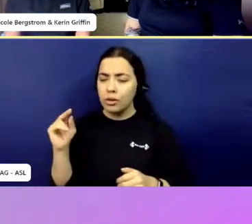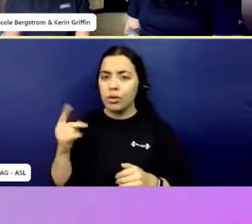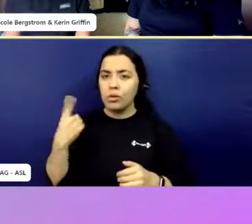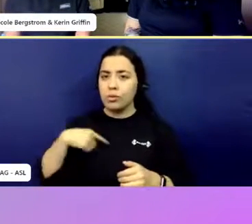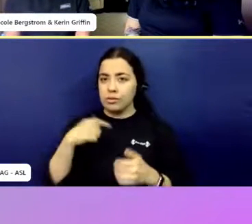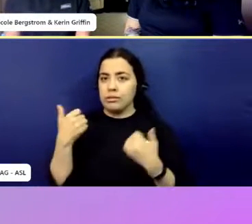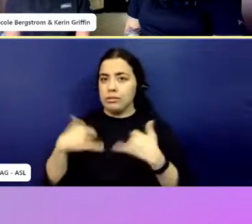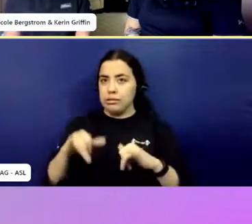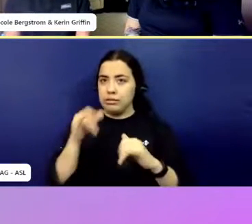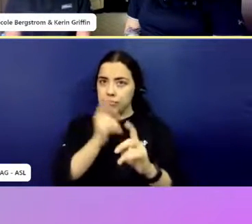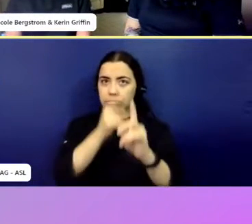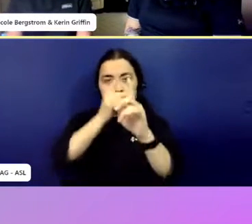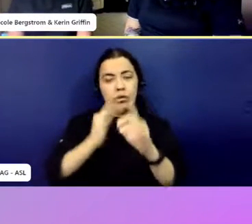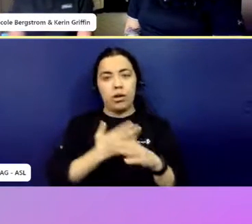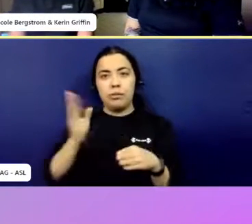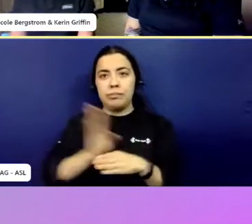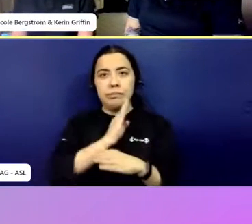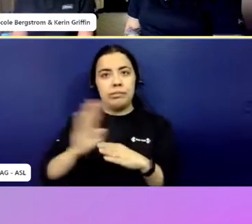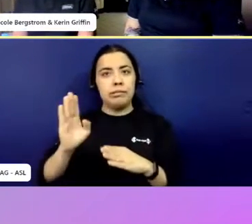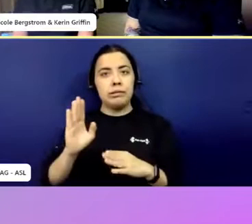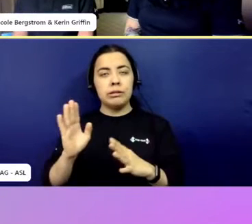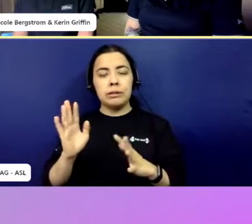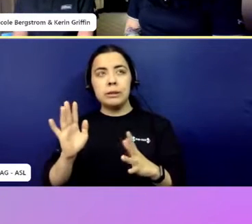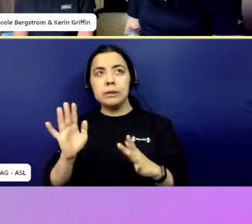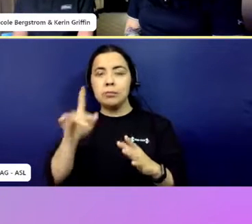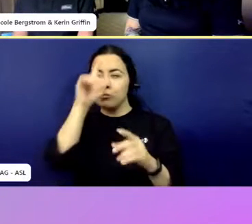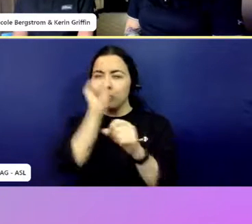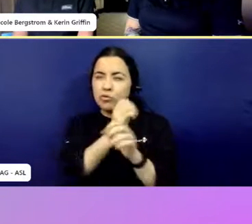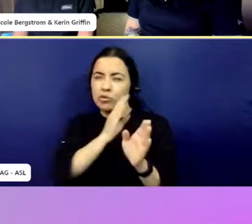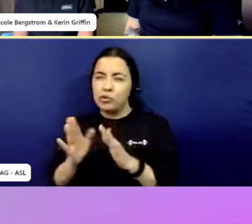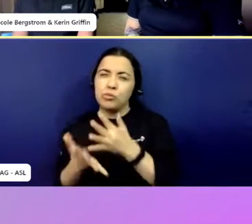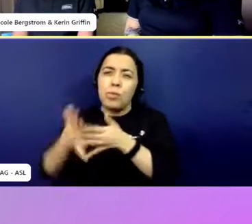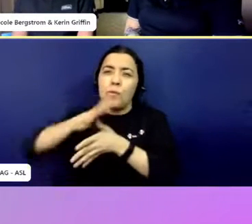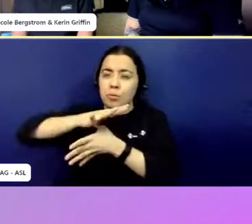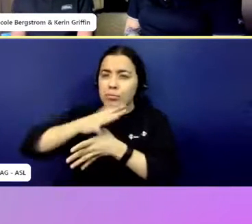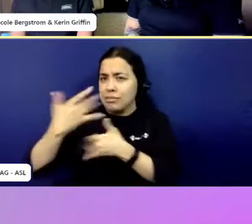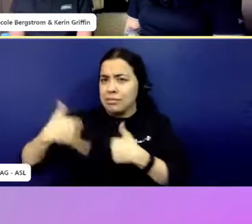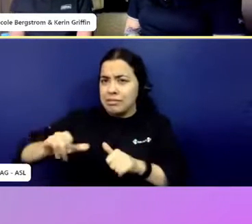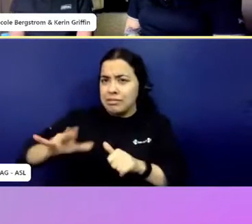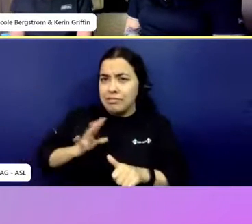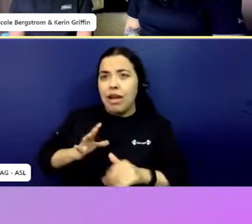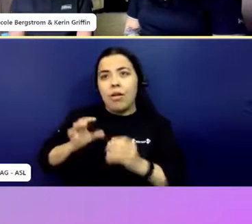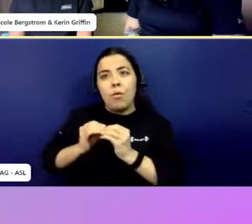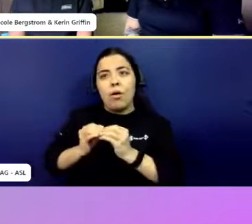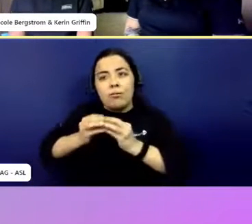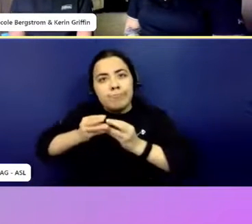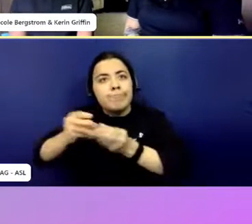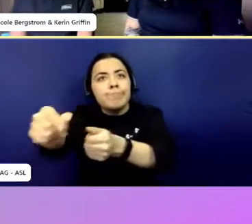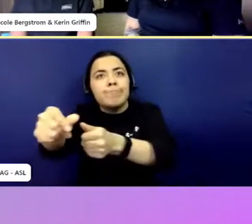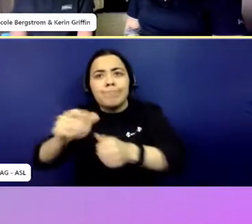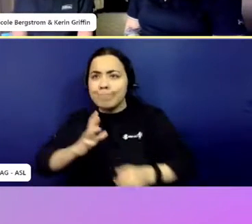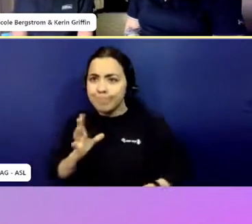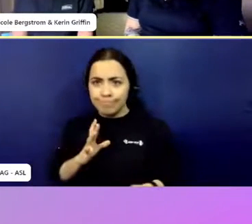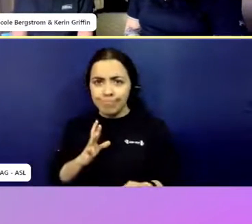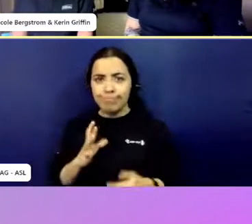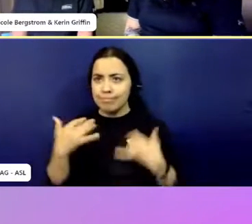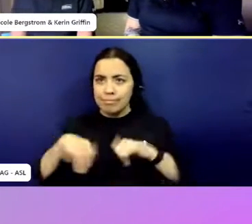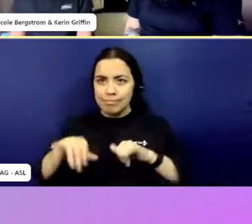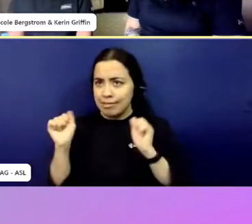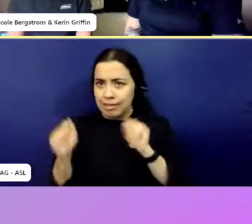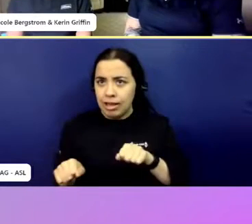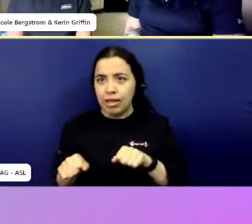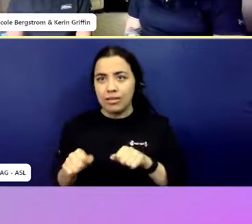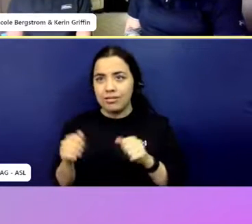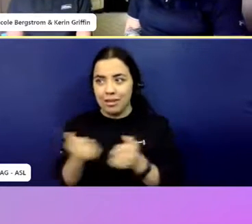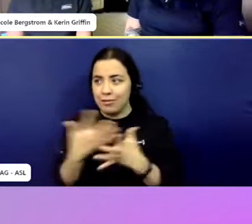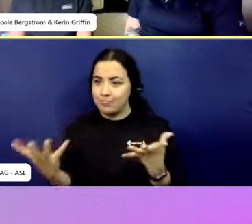with our business strategic priorities, go faster. So all of that put